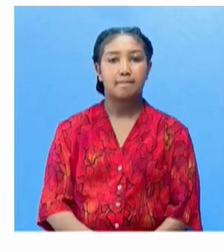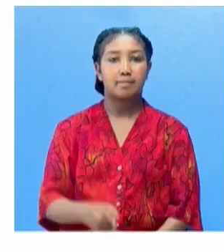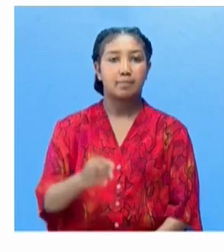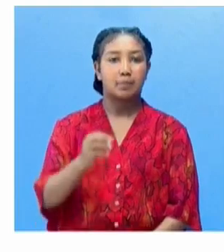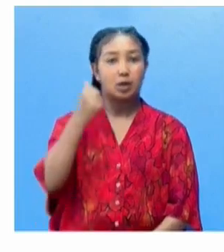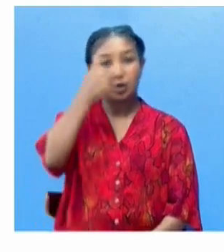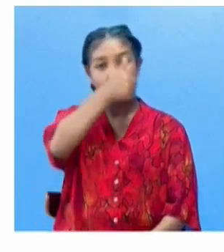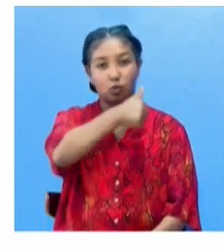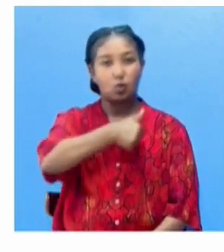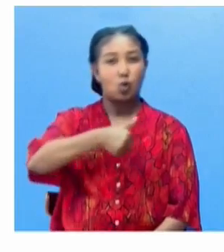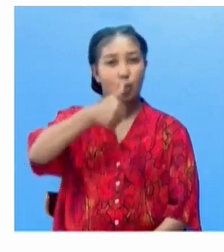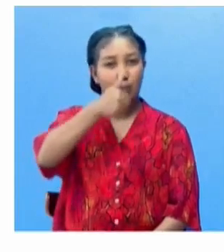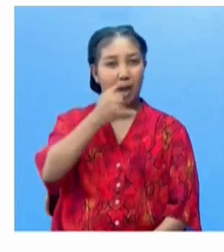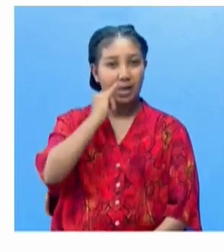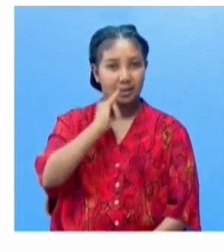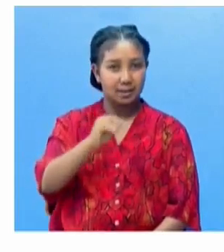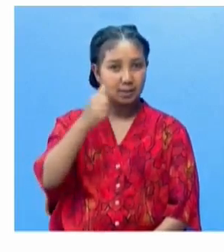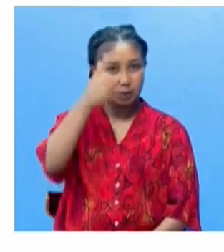Ethiopia is